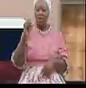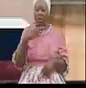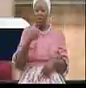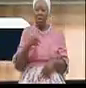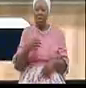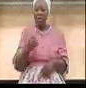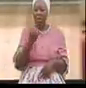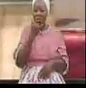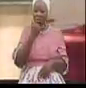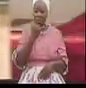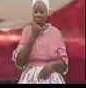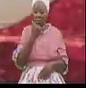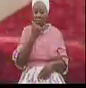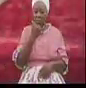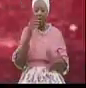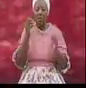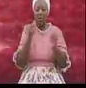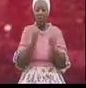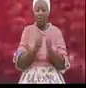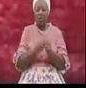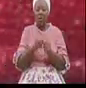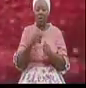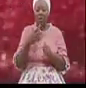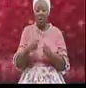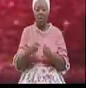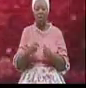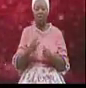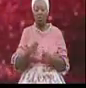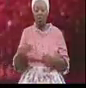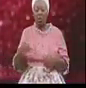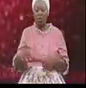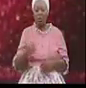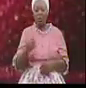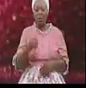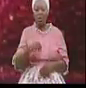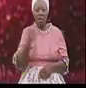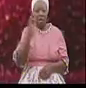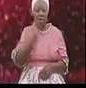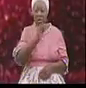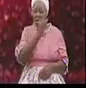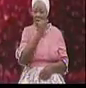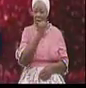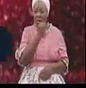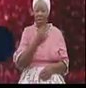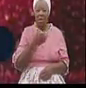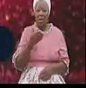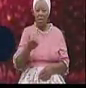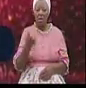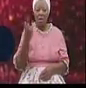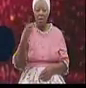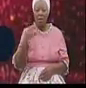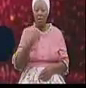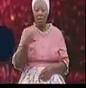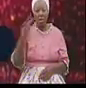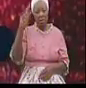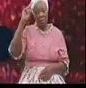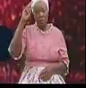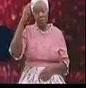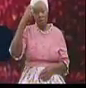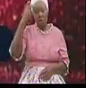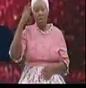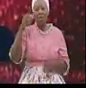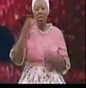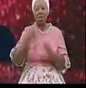fault with the children of Israel. There was a misunderstanding in